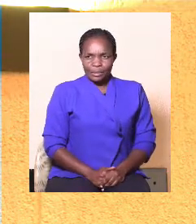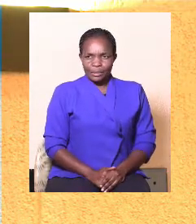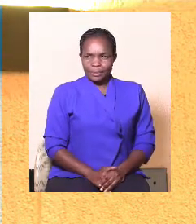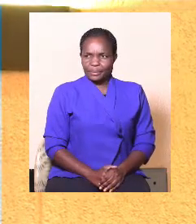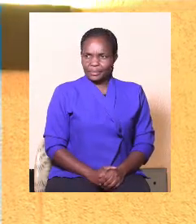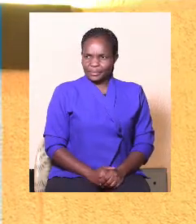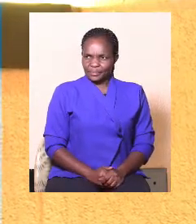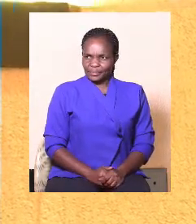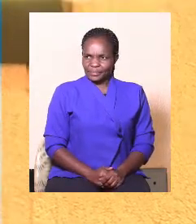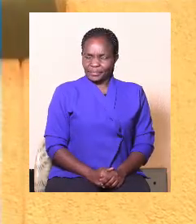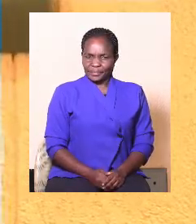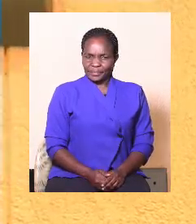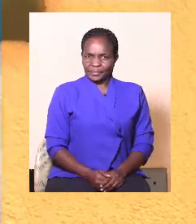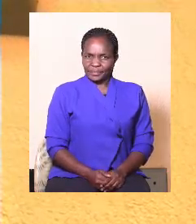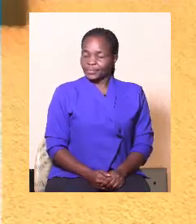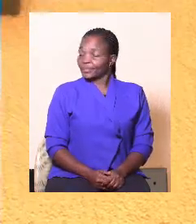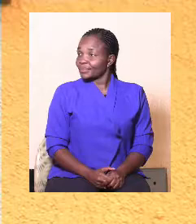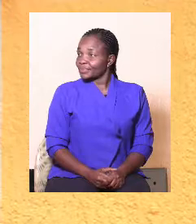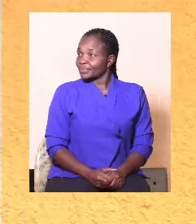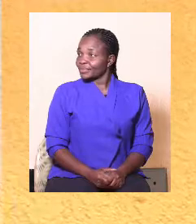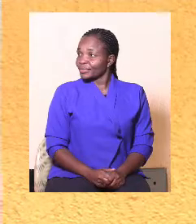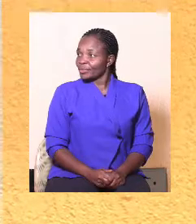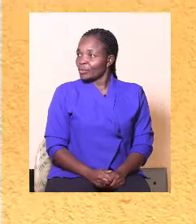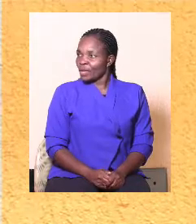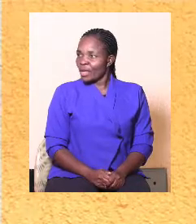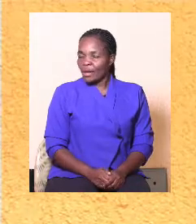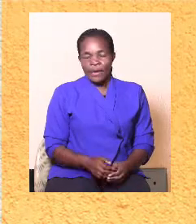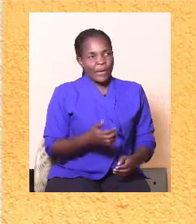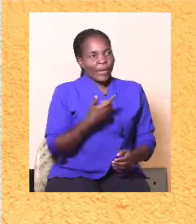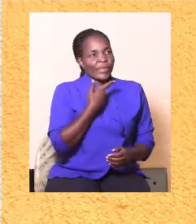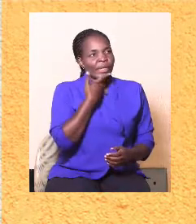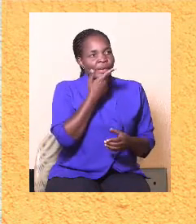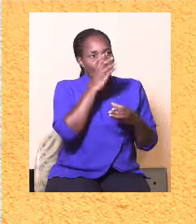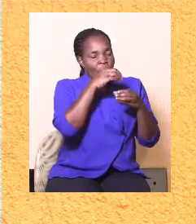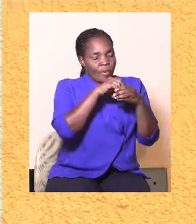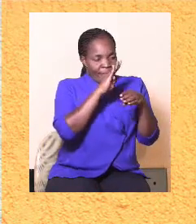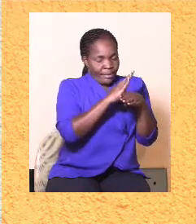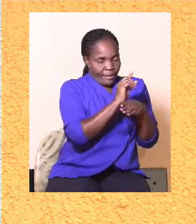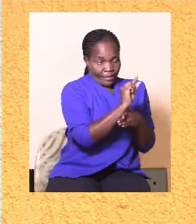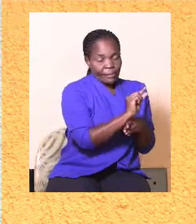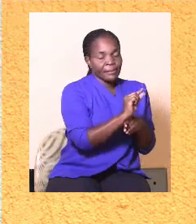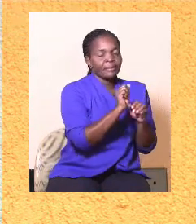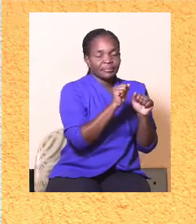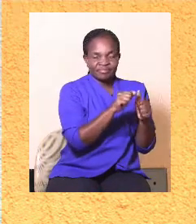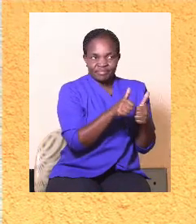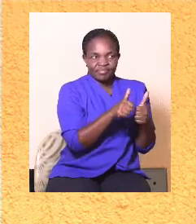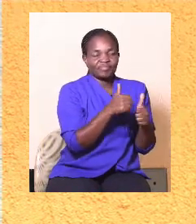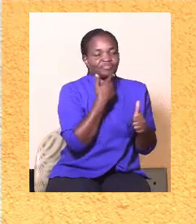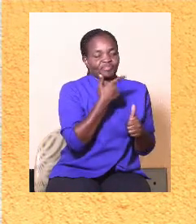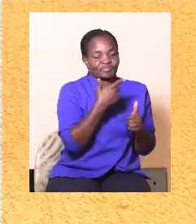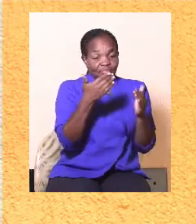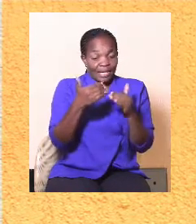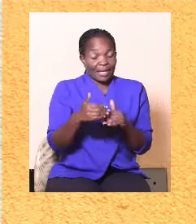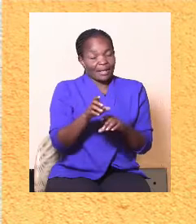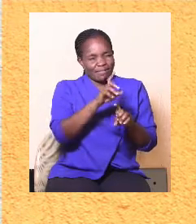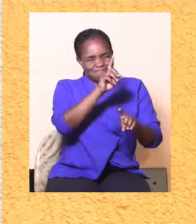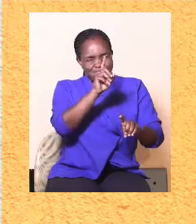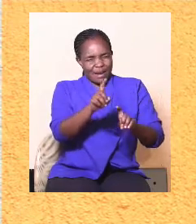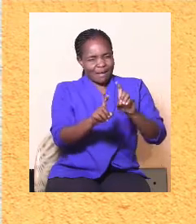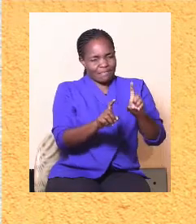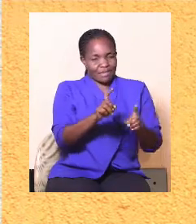My first one is thank you for covering the informal sector. But I have a question. So